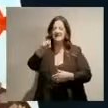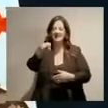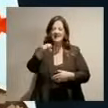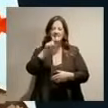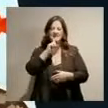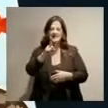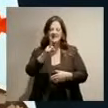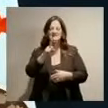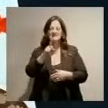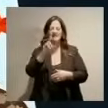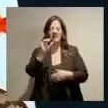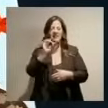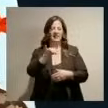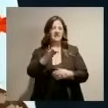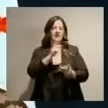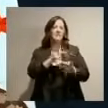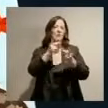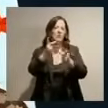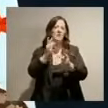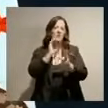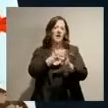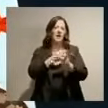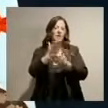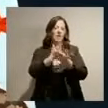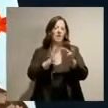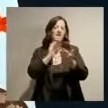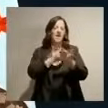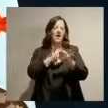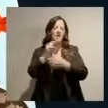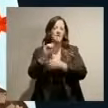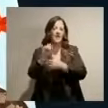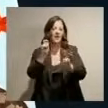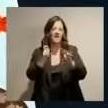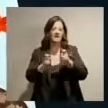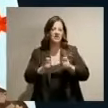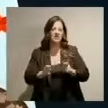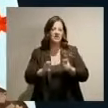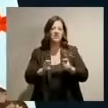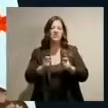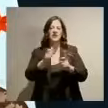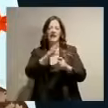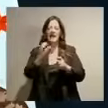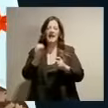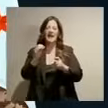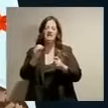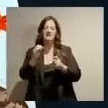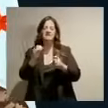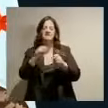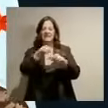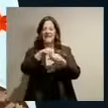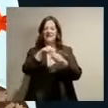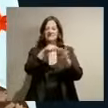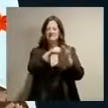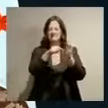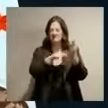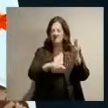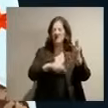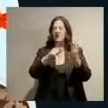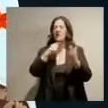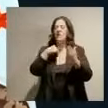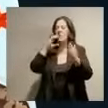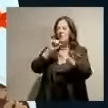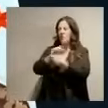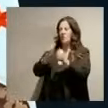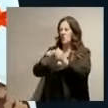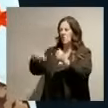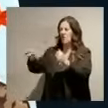a proposal that will be part of our May revision. We'll be proposing trail bill language and hopefully working with the legislature